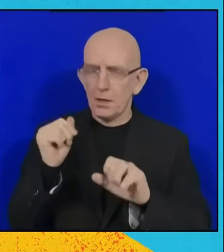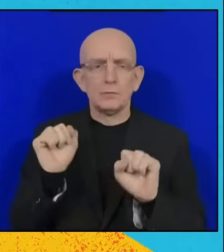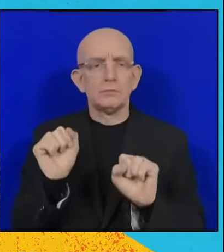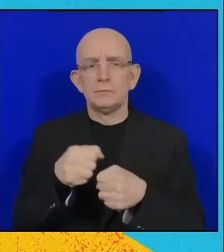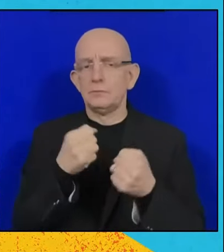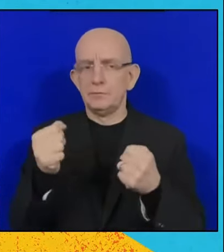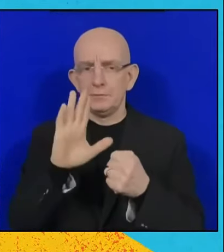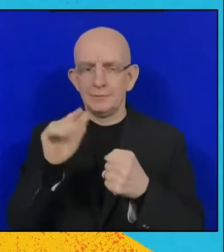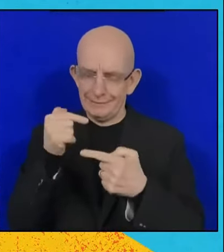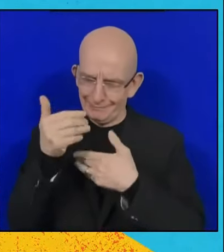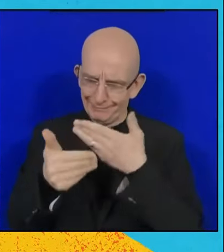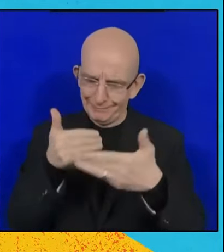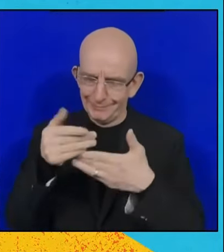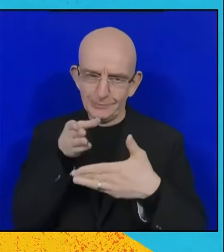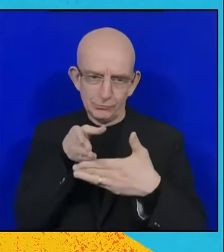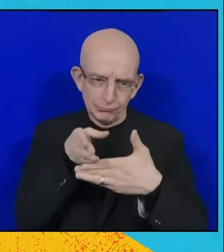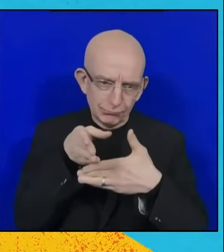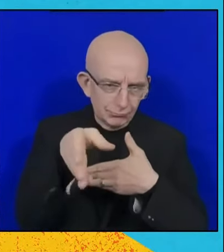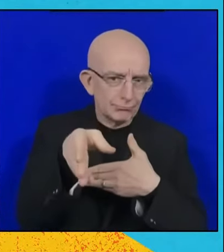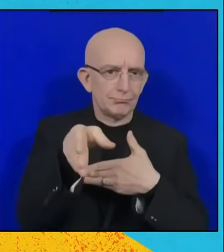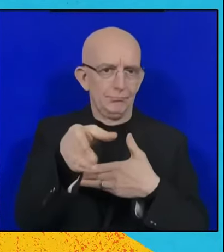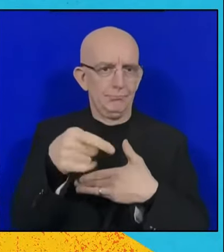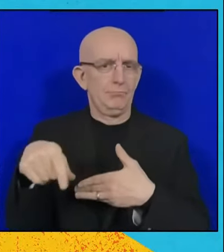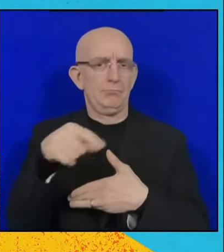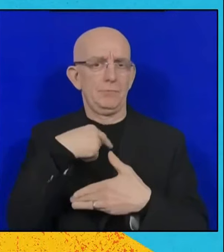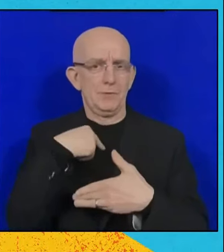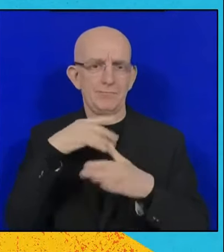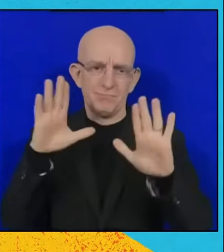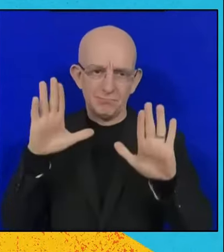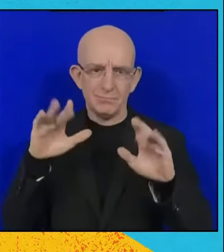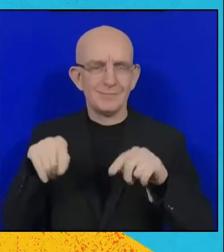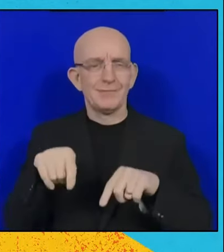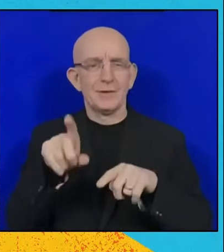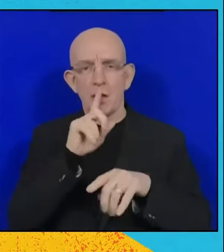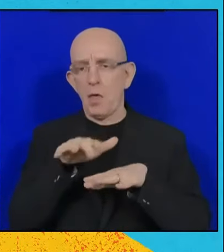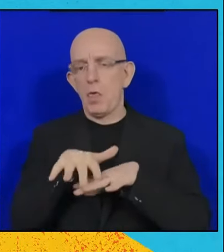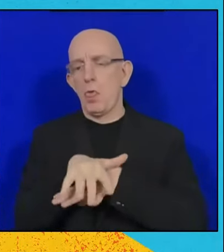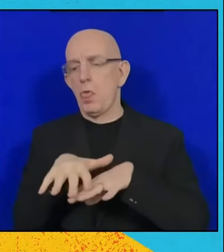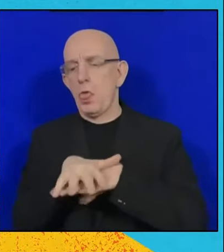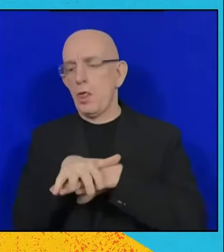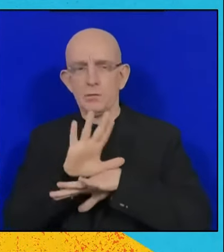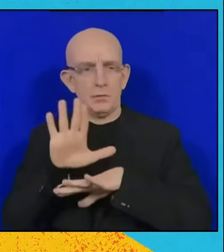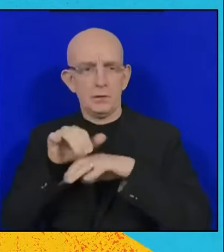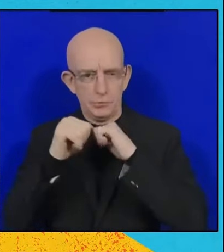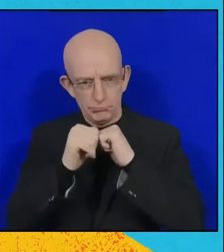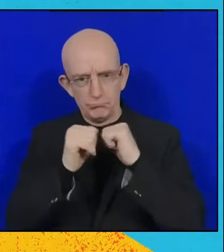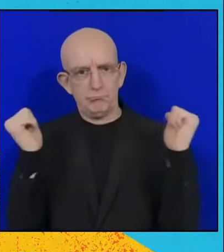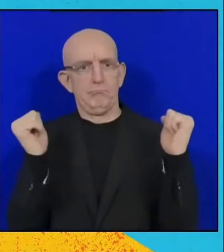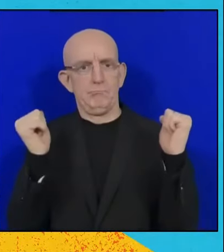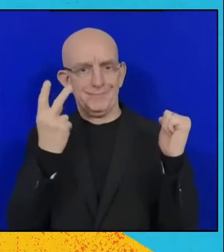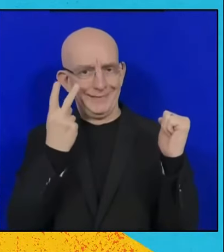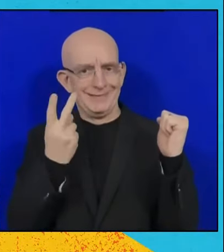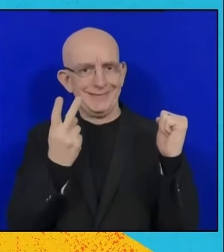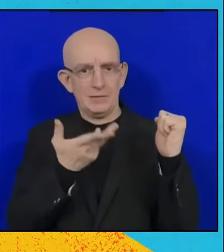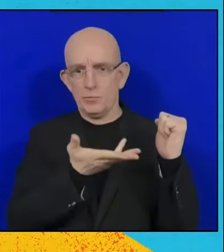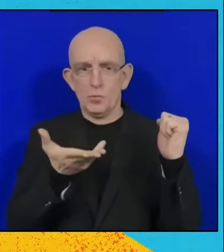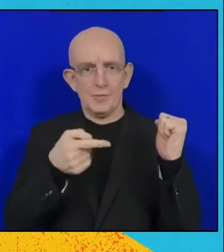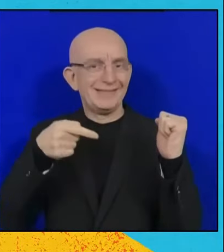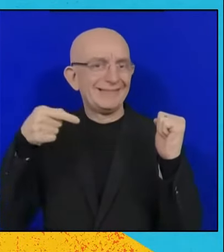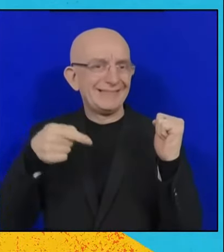We cannot accept any more excuses for delaying the implementation of the pledges